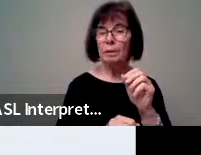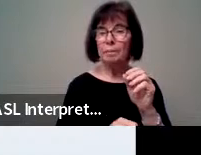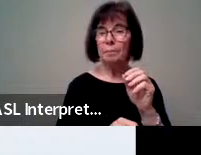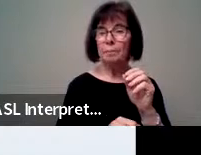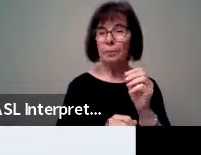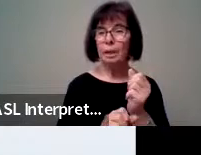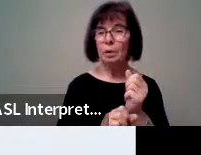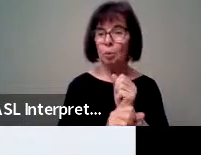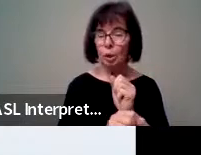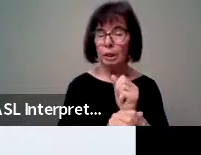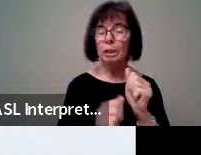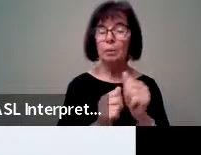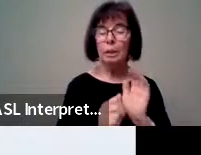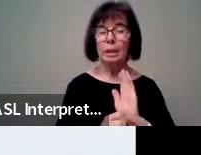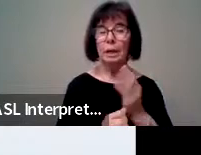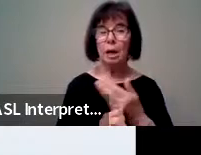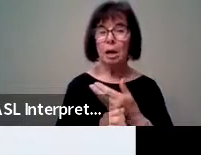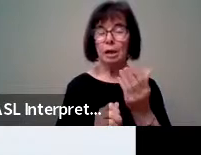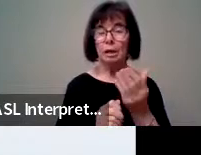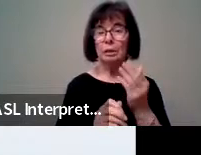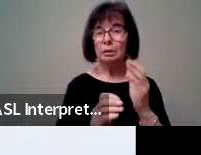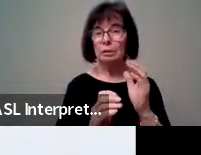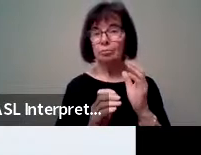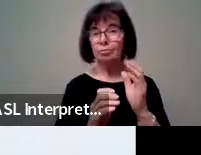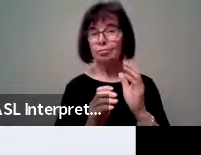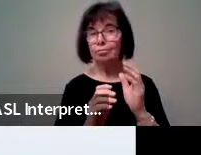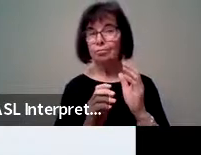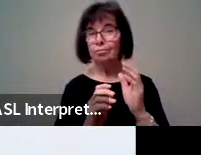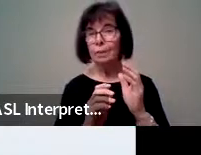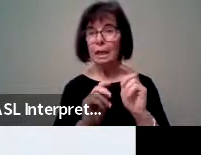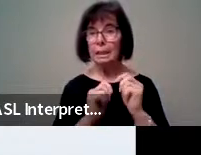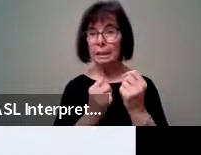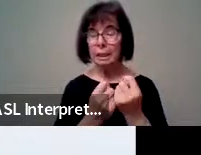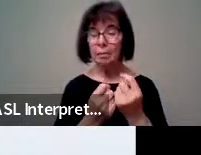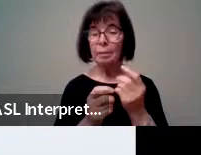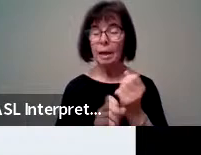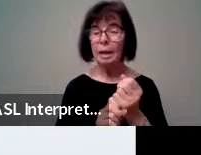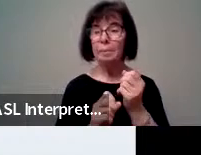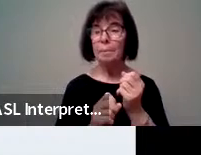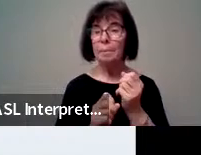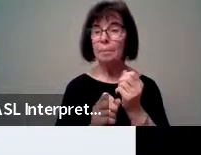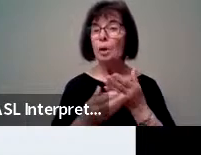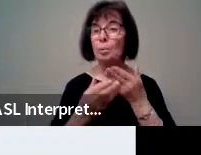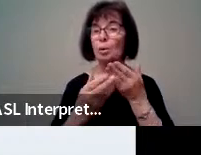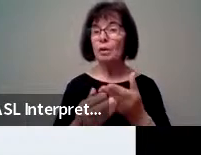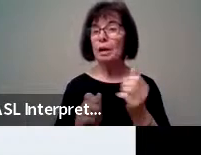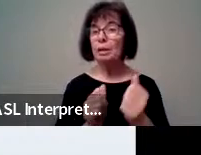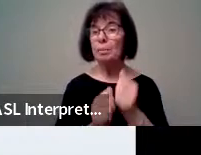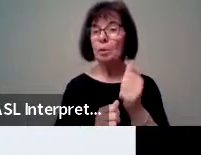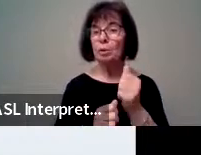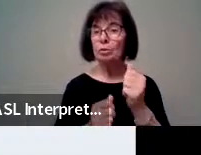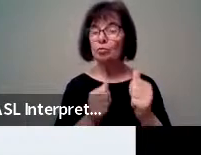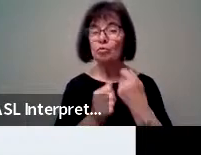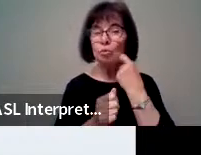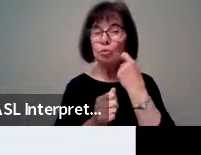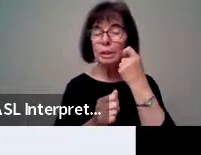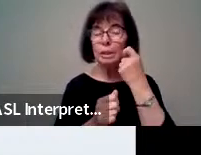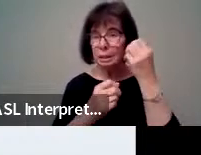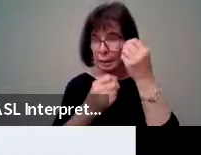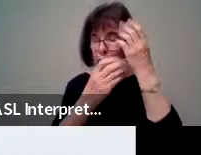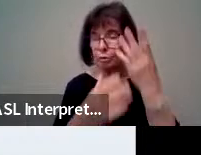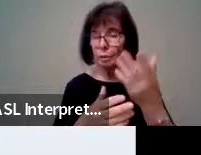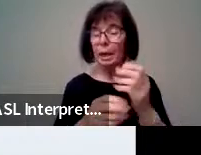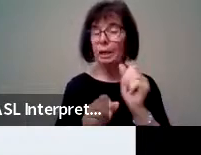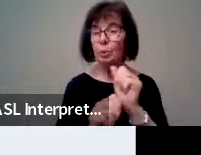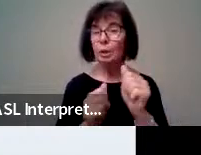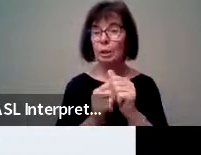sure our dashboards are up to date, so you always have the most up-to-date information. And of course, working with all of you through this community